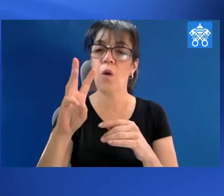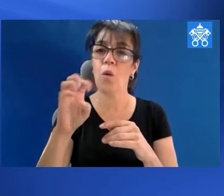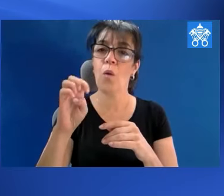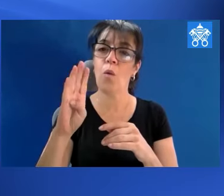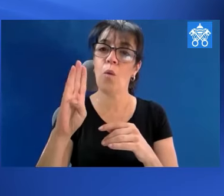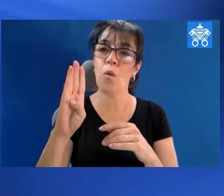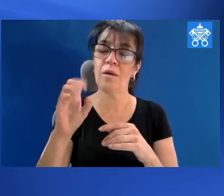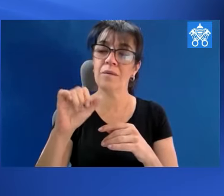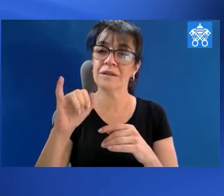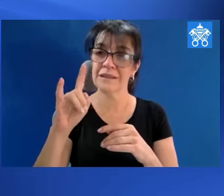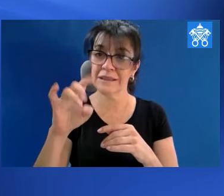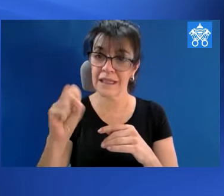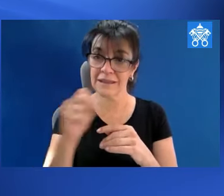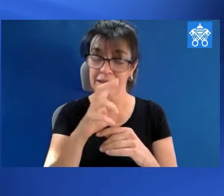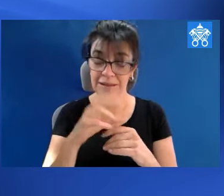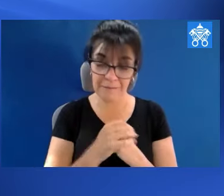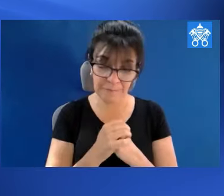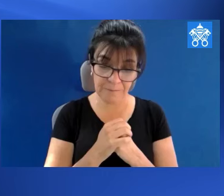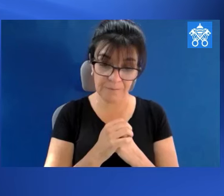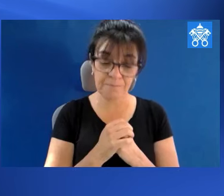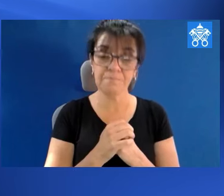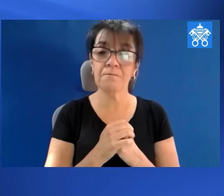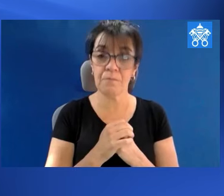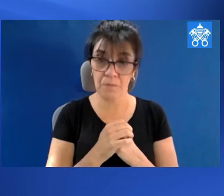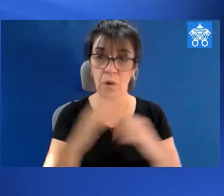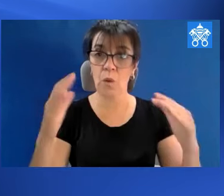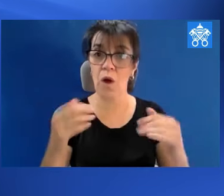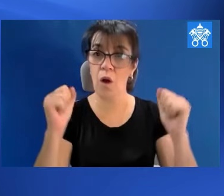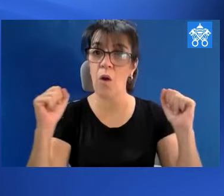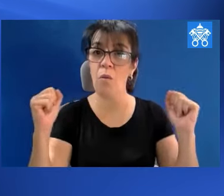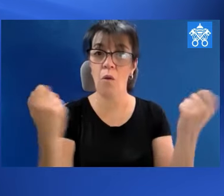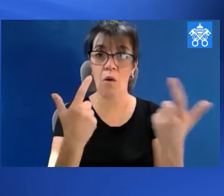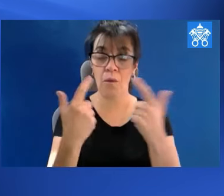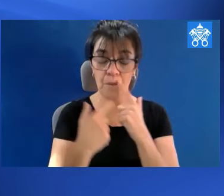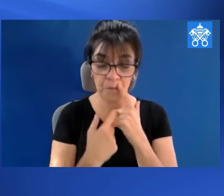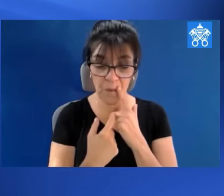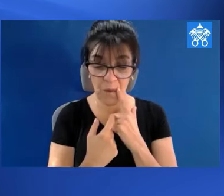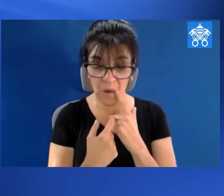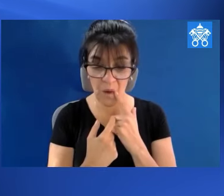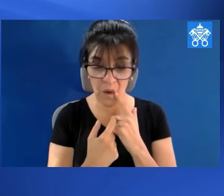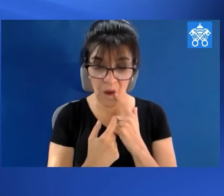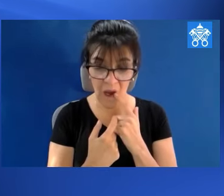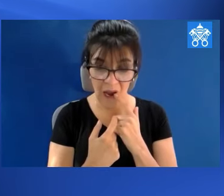Luminous Radio India, and Radio Maria Papua New Guinea. Welcome one and all.